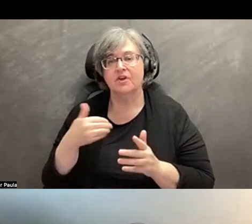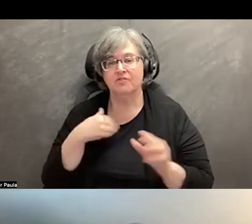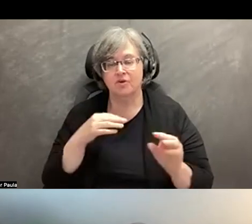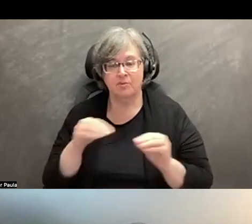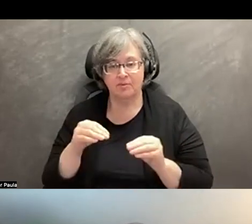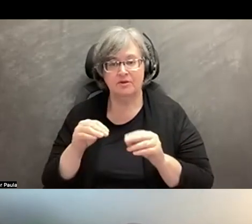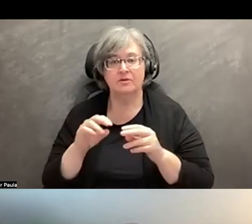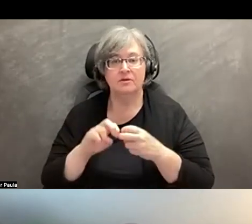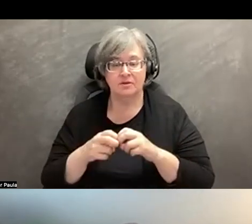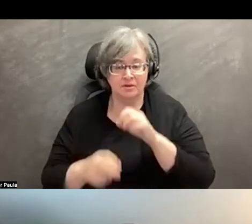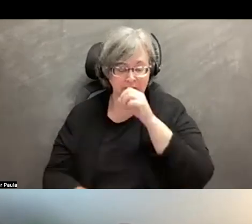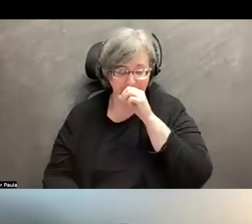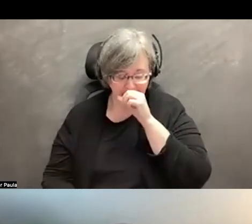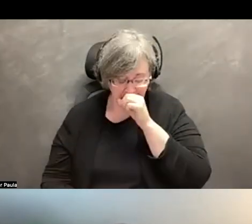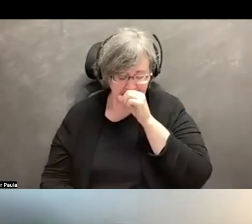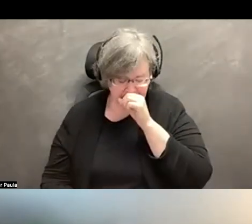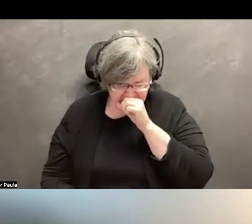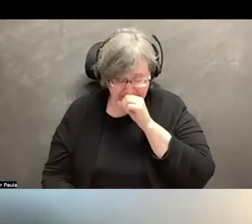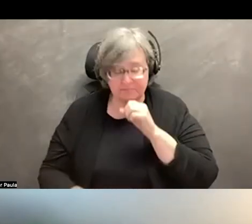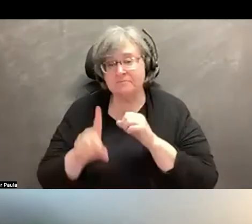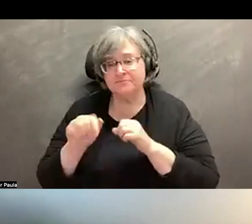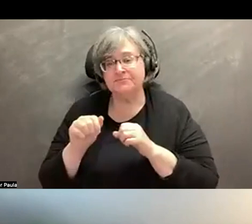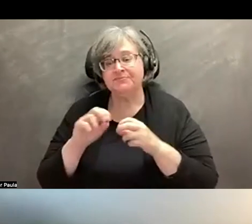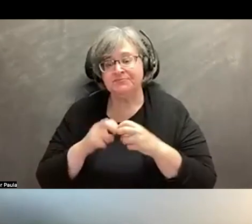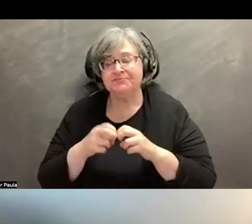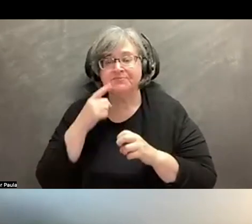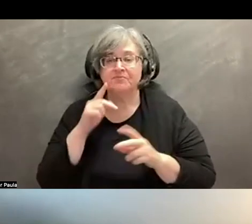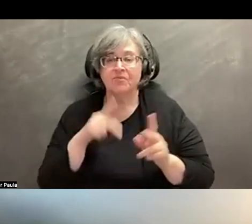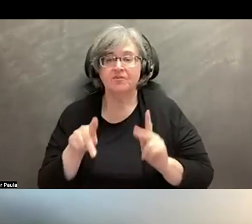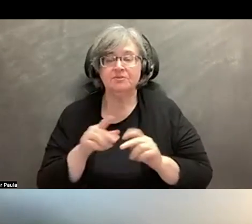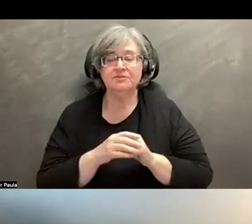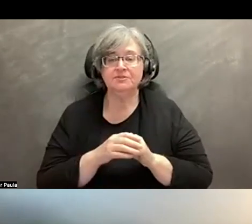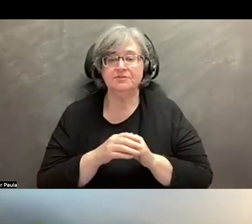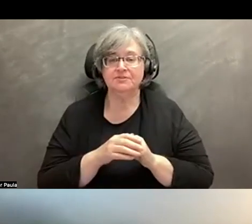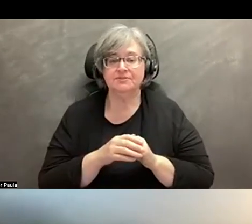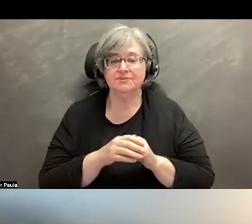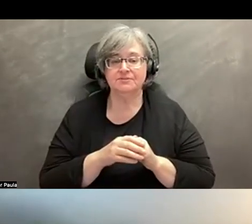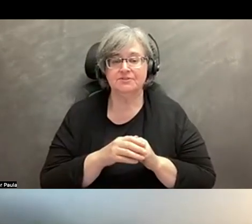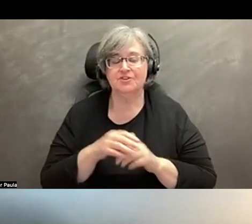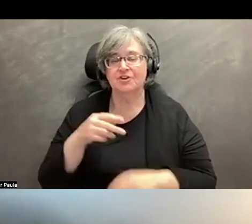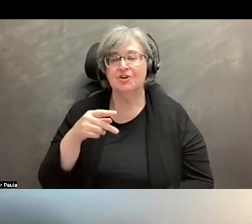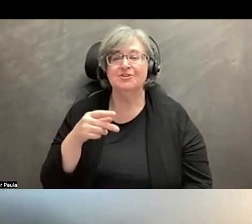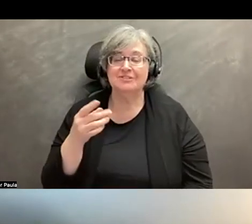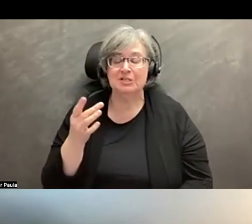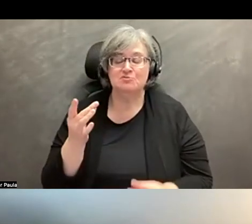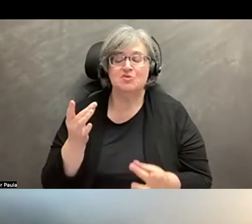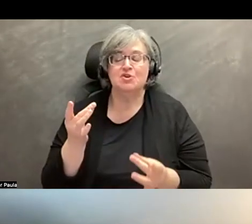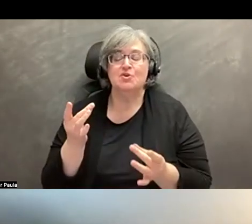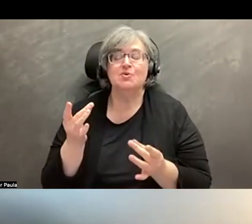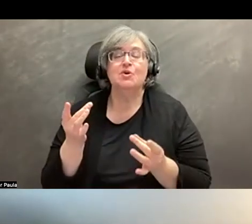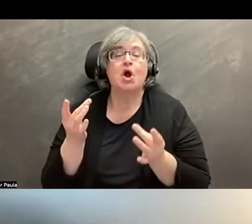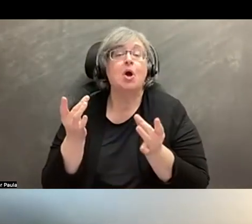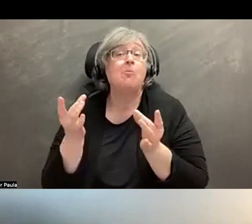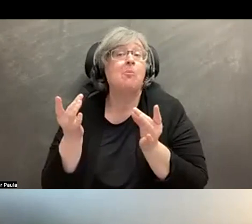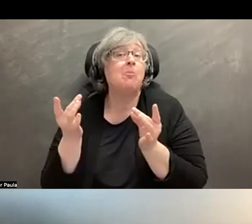mobility issues, disability issues, those kinds of things. For people who are precariously, I like how that was framed,